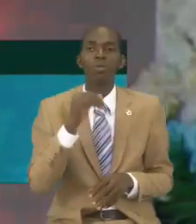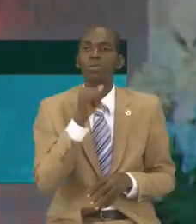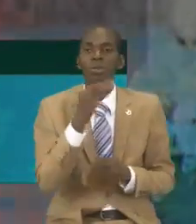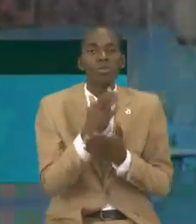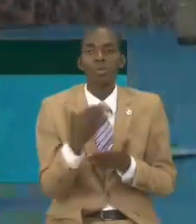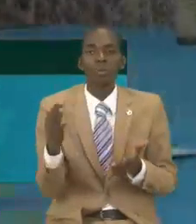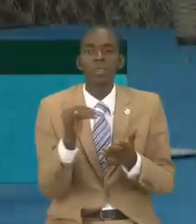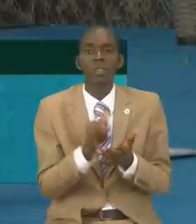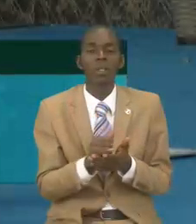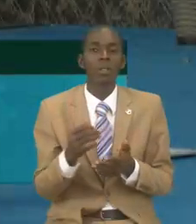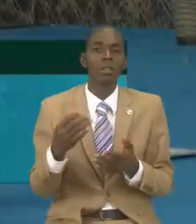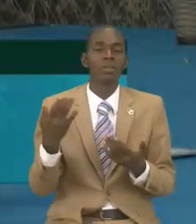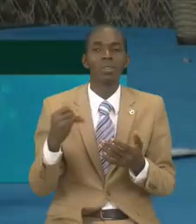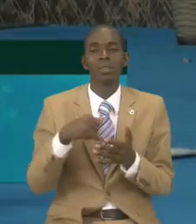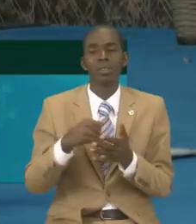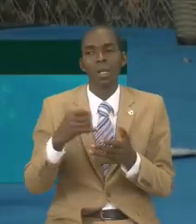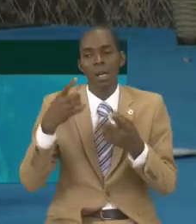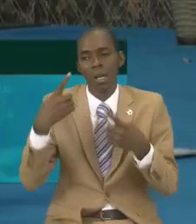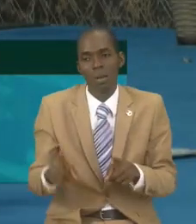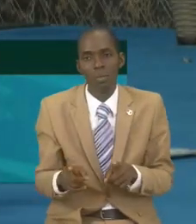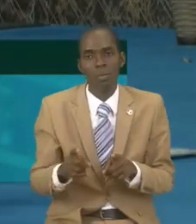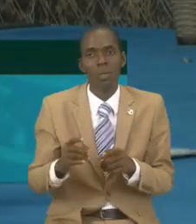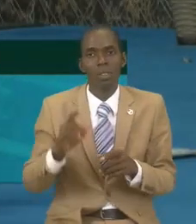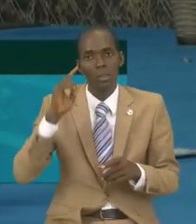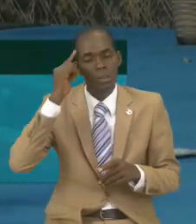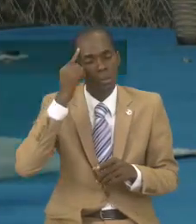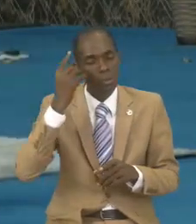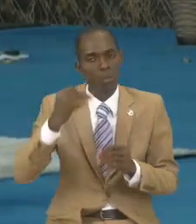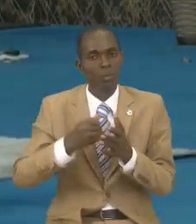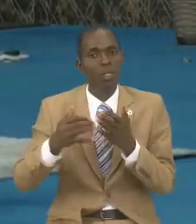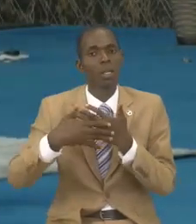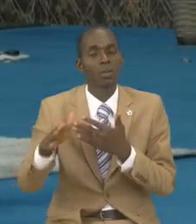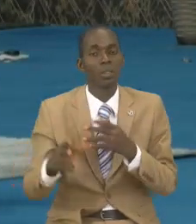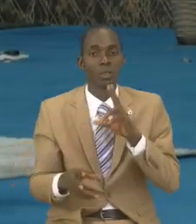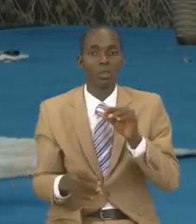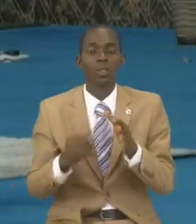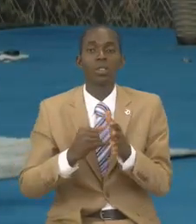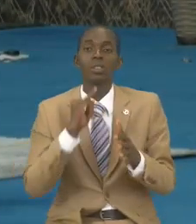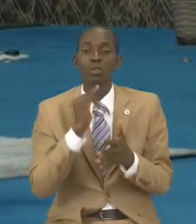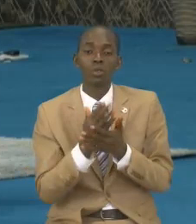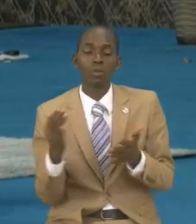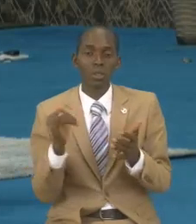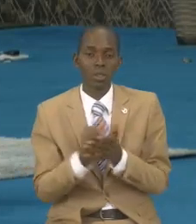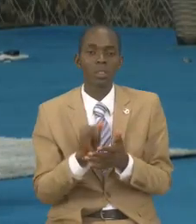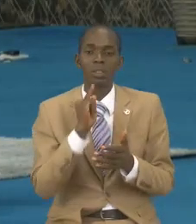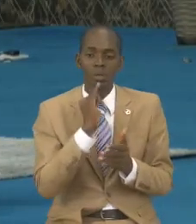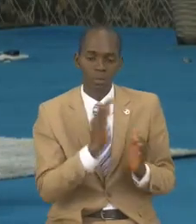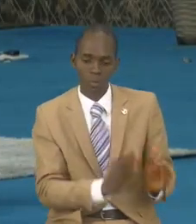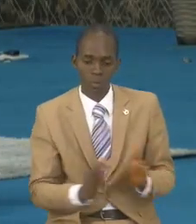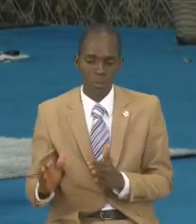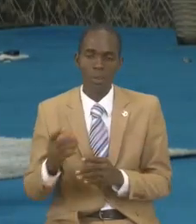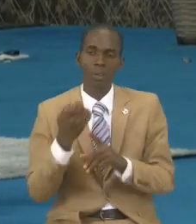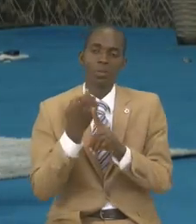an afterthought. It was something already known to heaven. From the